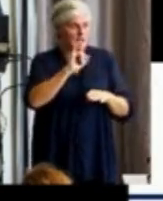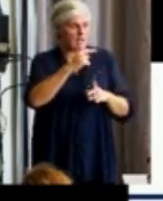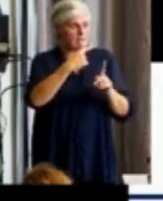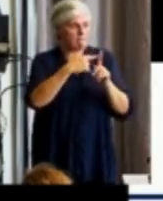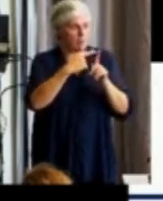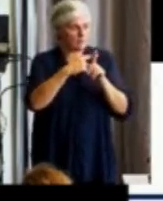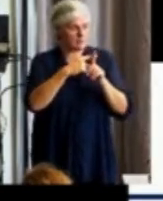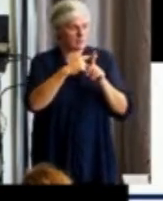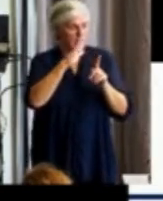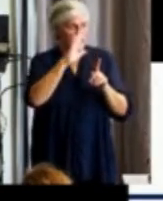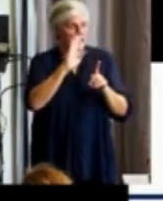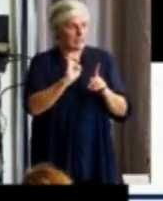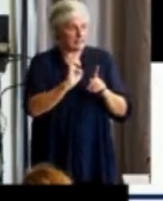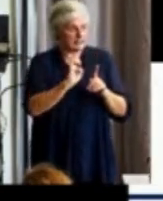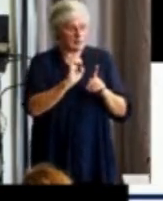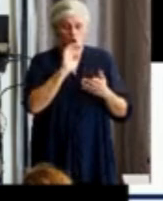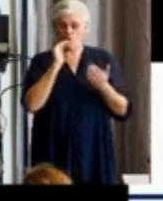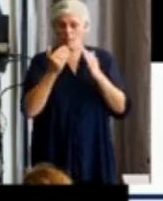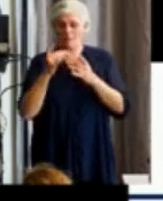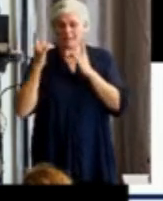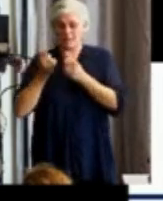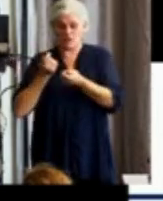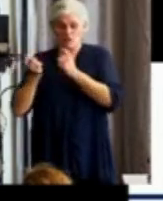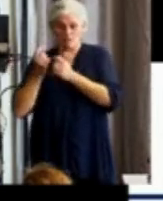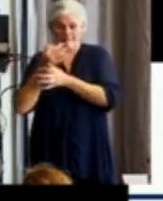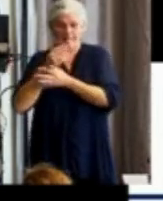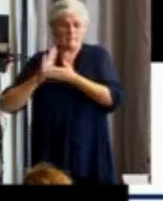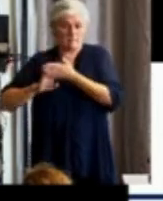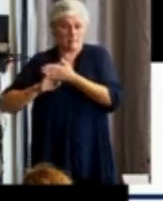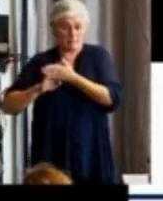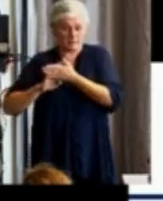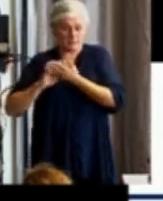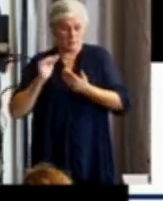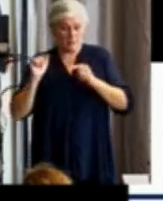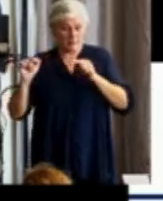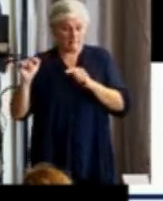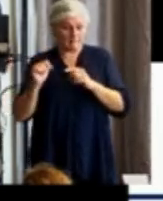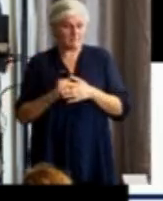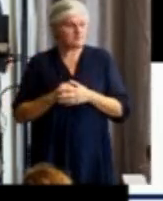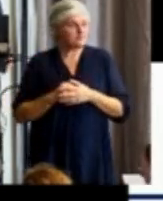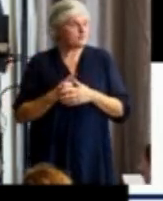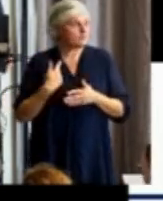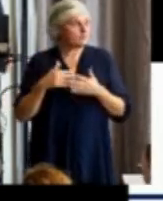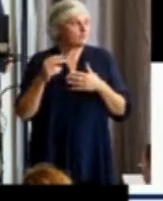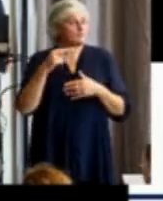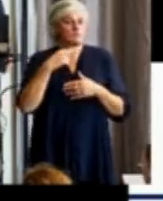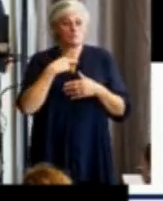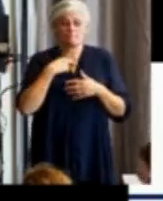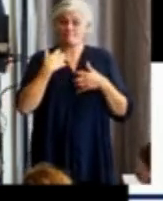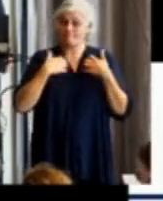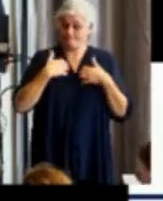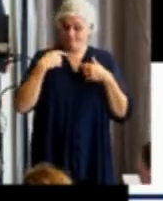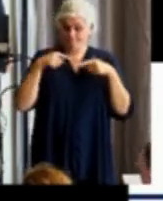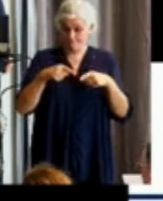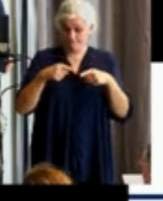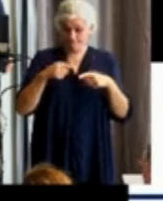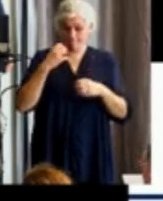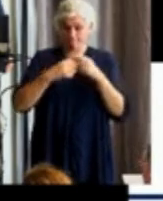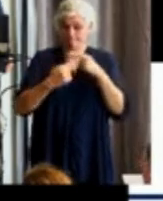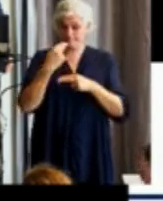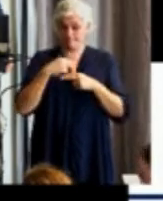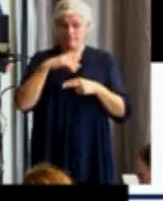limbic encephalitis compared to their healthy control family members. What was very interesting is that we then looked